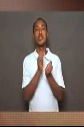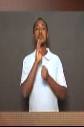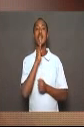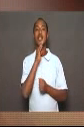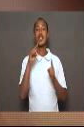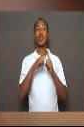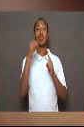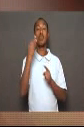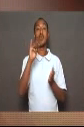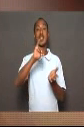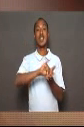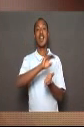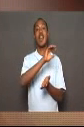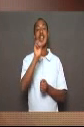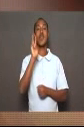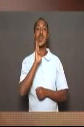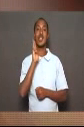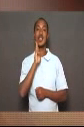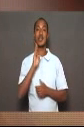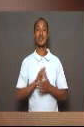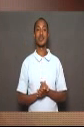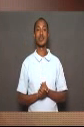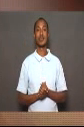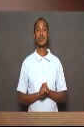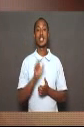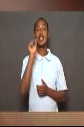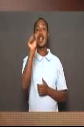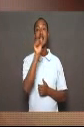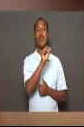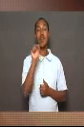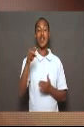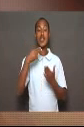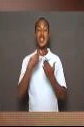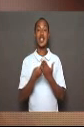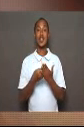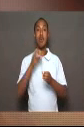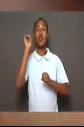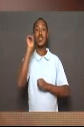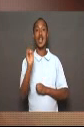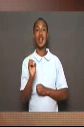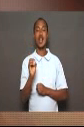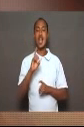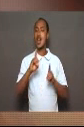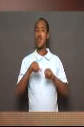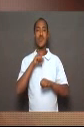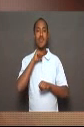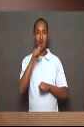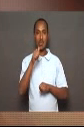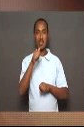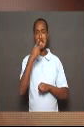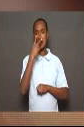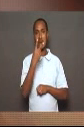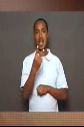to form salt and water. Therefore, these oxides do not